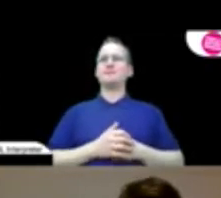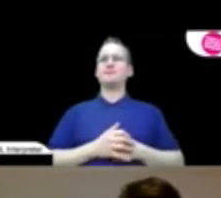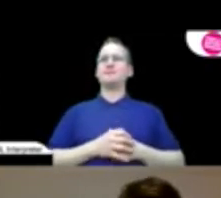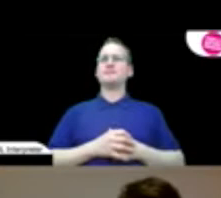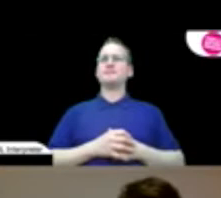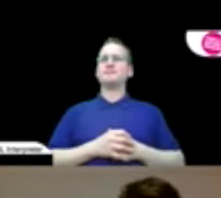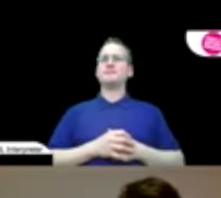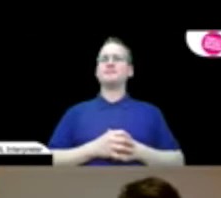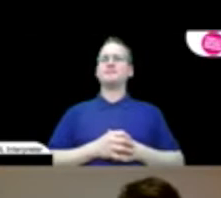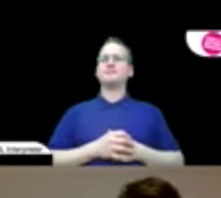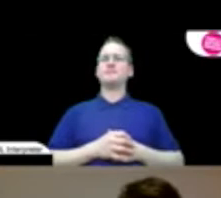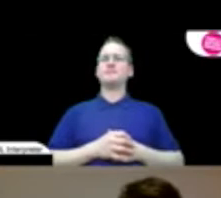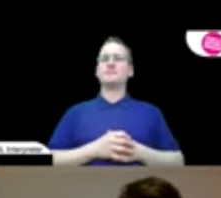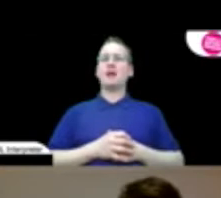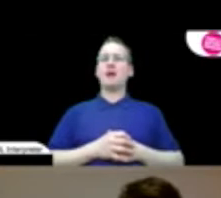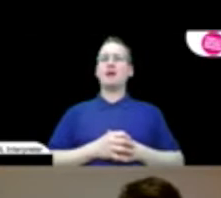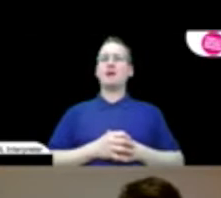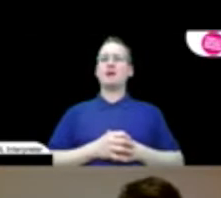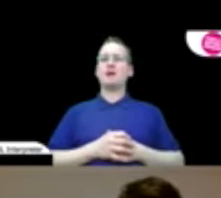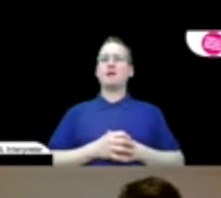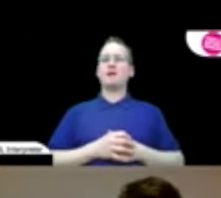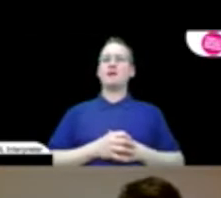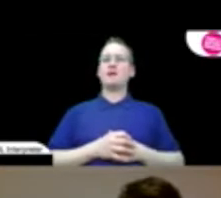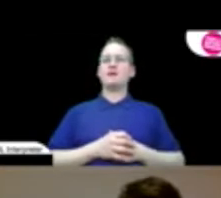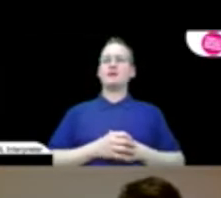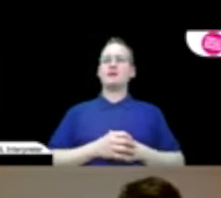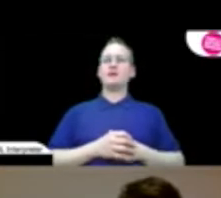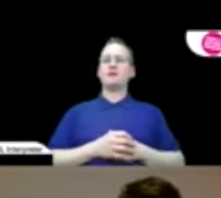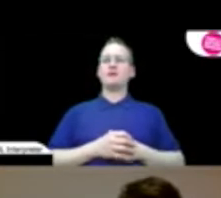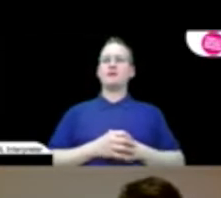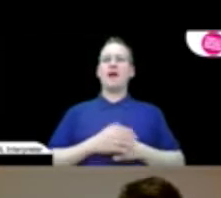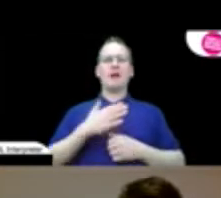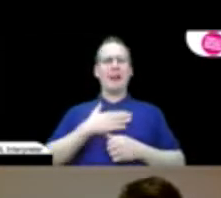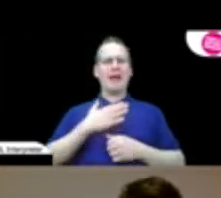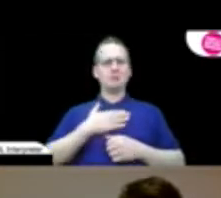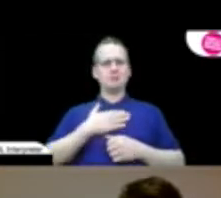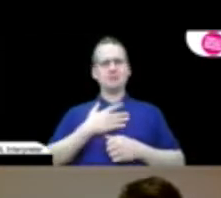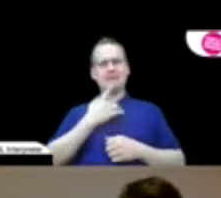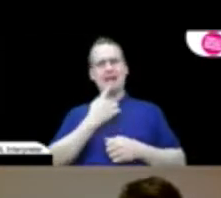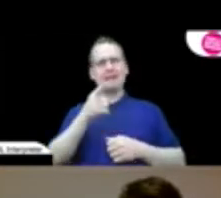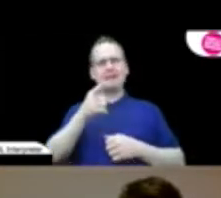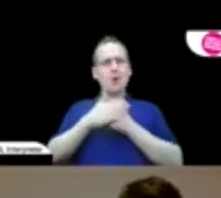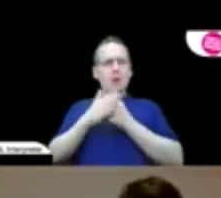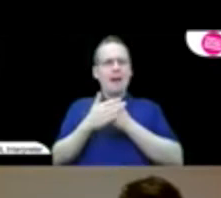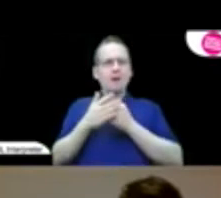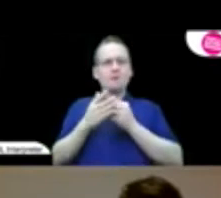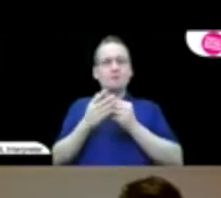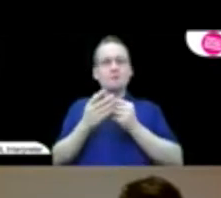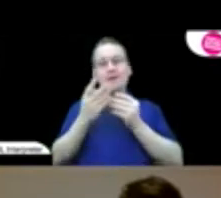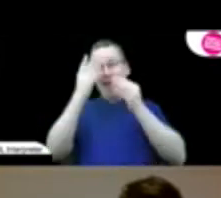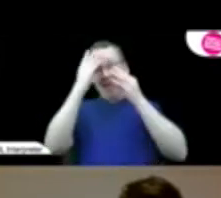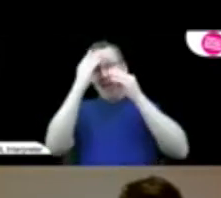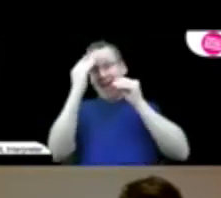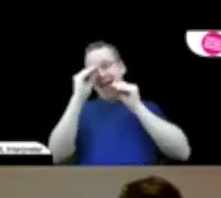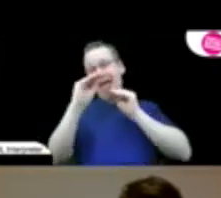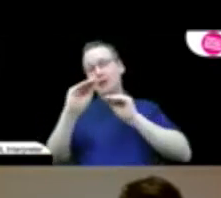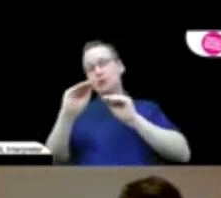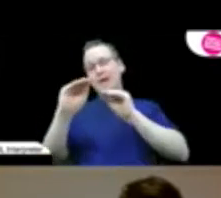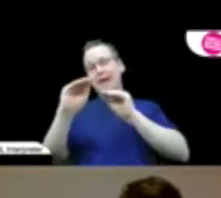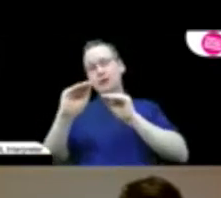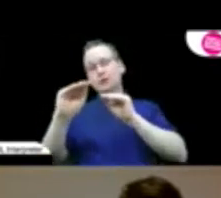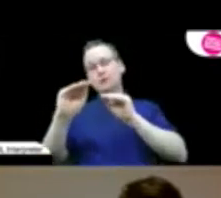I would love to put it in a way that it's more about teaching and educating people